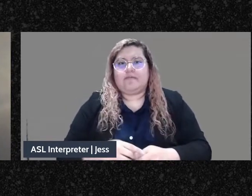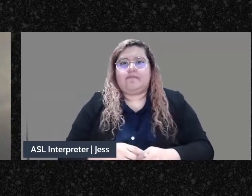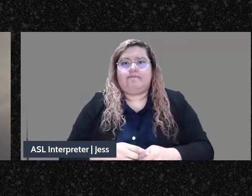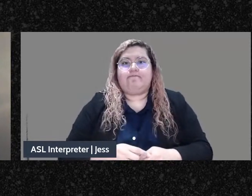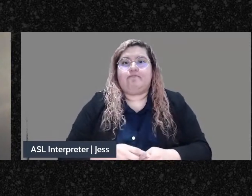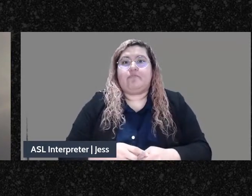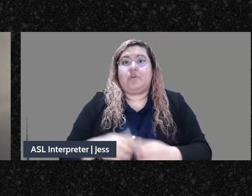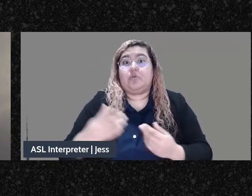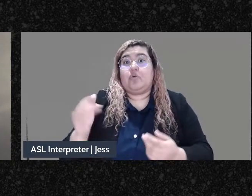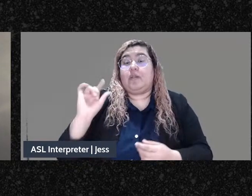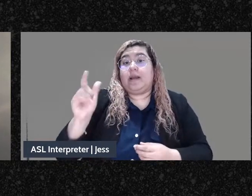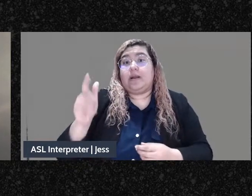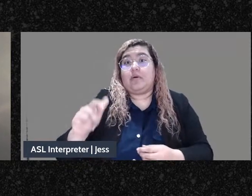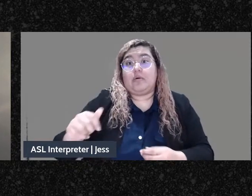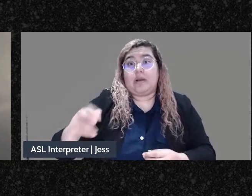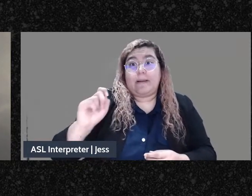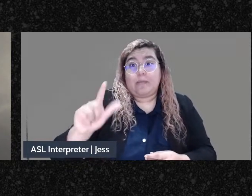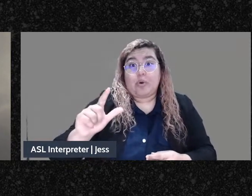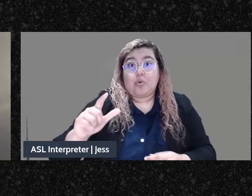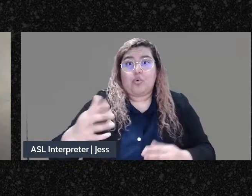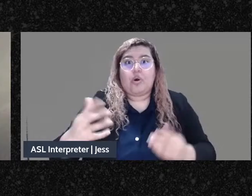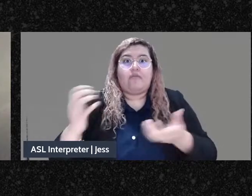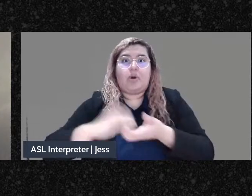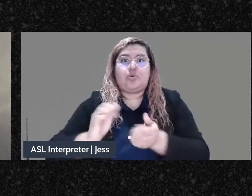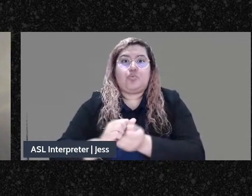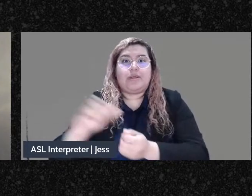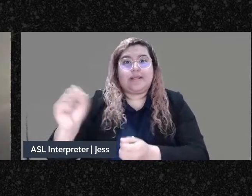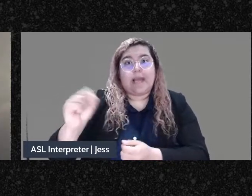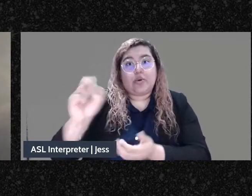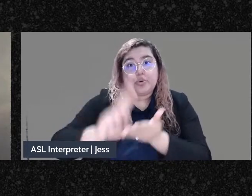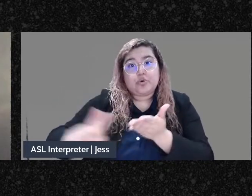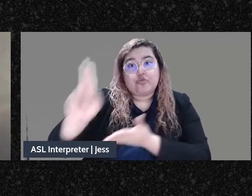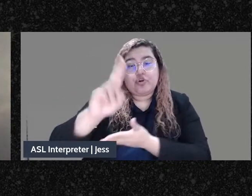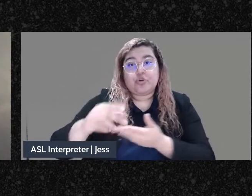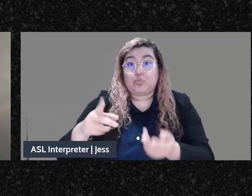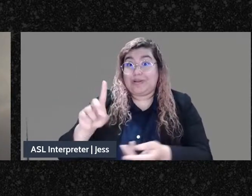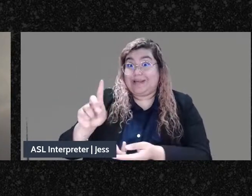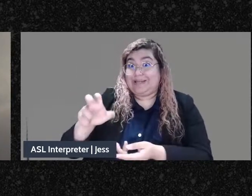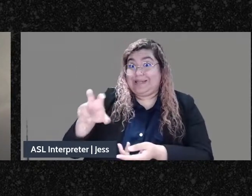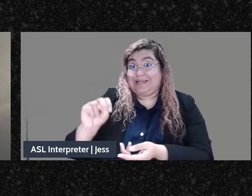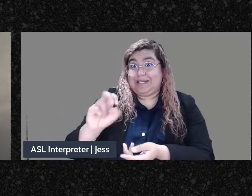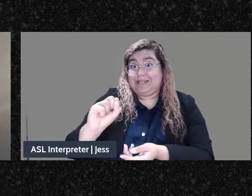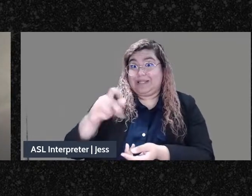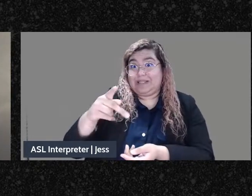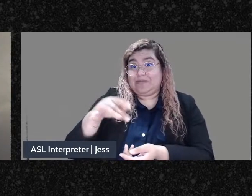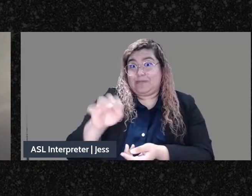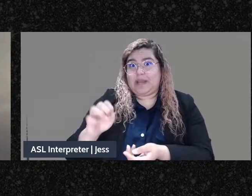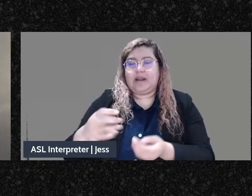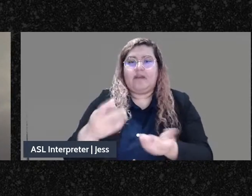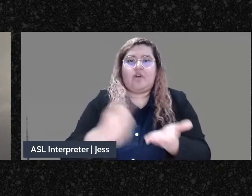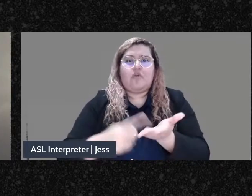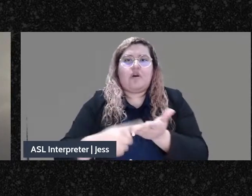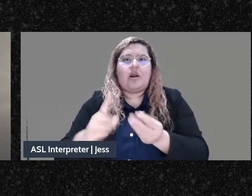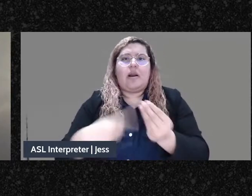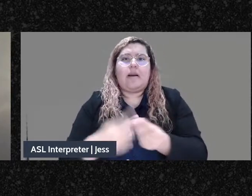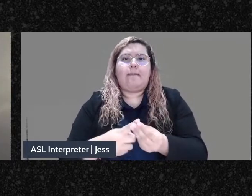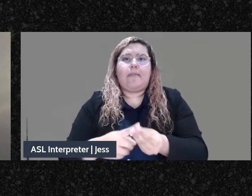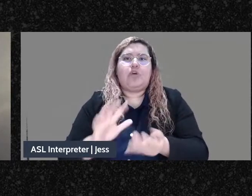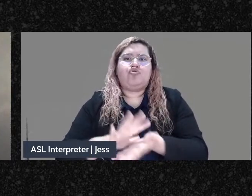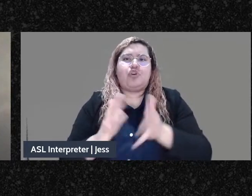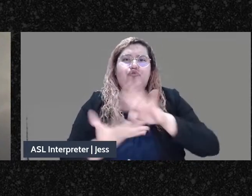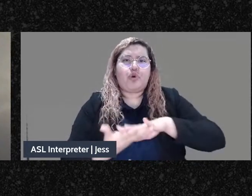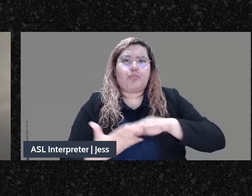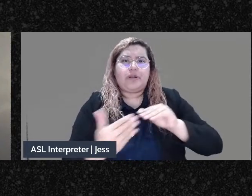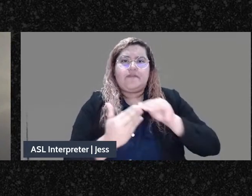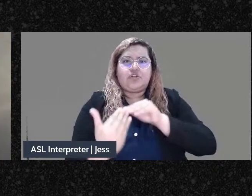University featuring Dean Spade in conversation with Circe Mendez about transformative justice responses